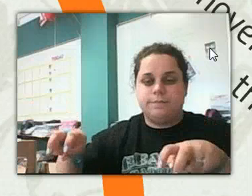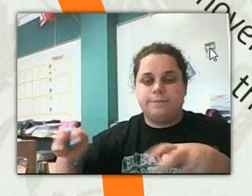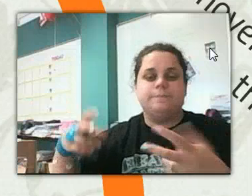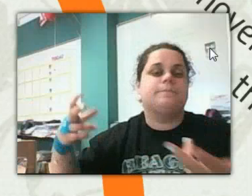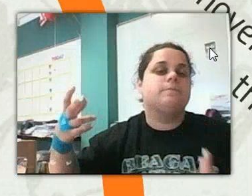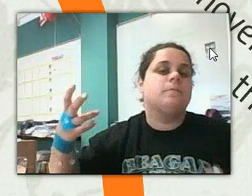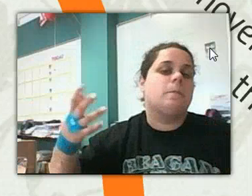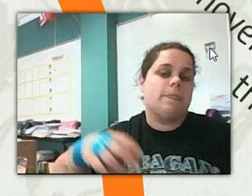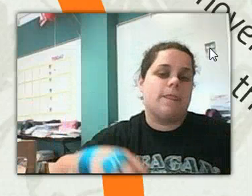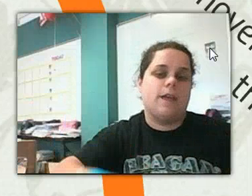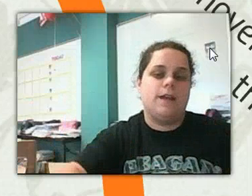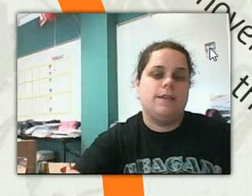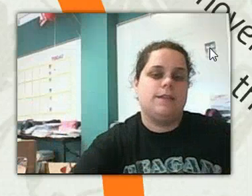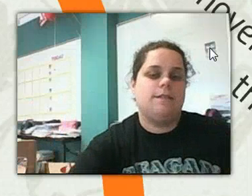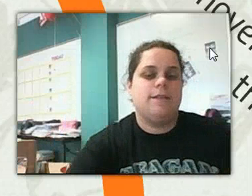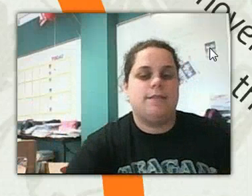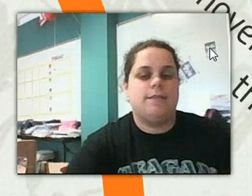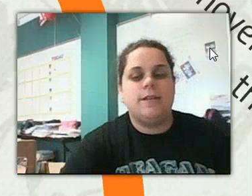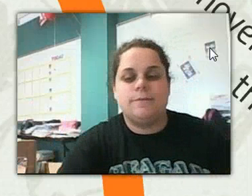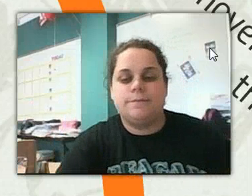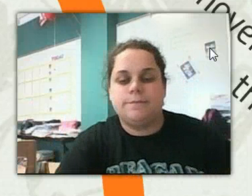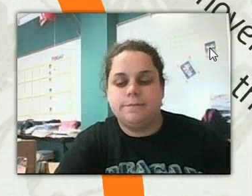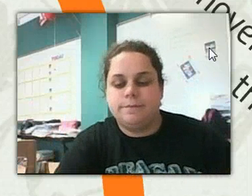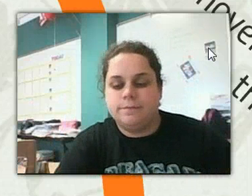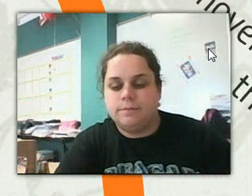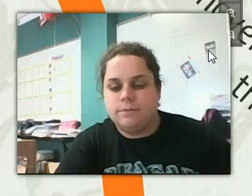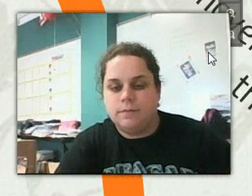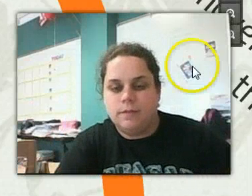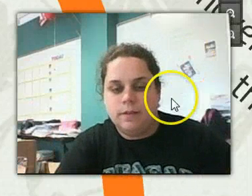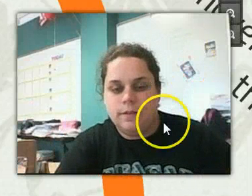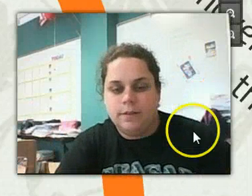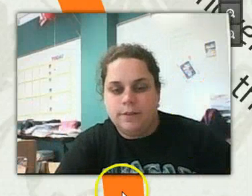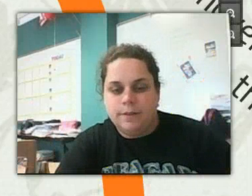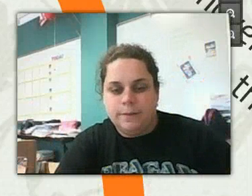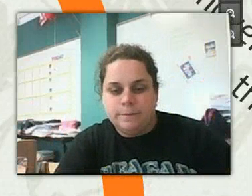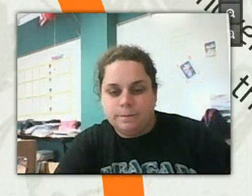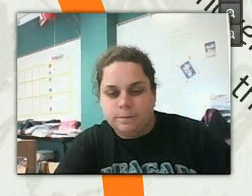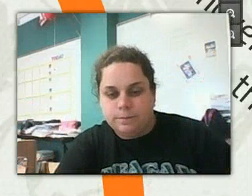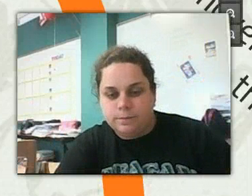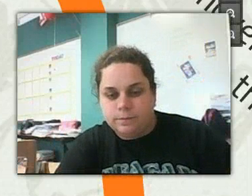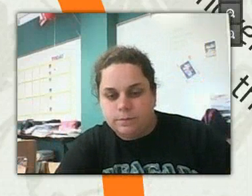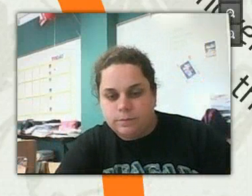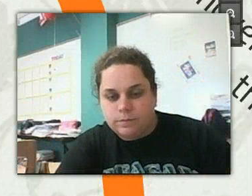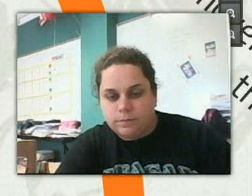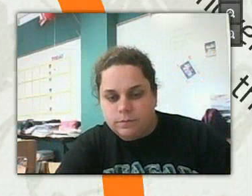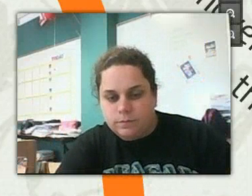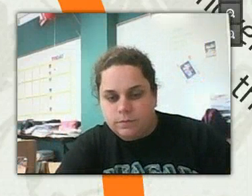way, anything like that.